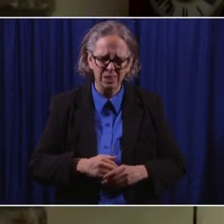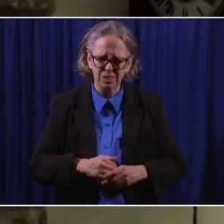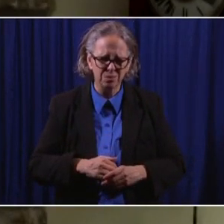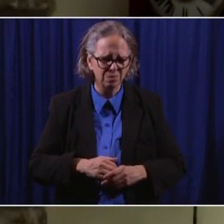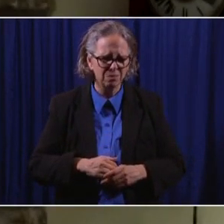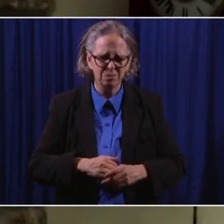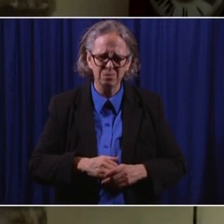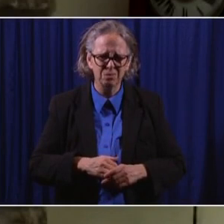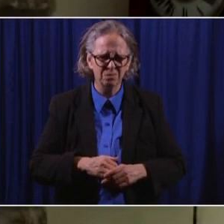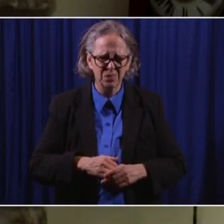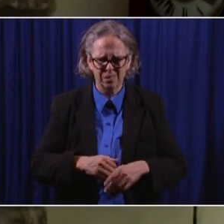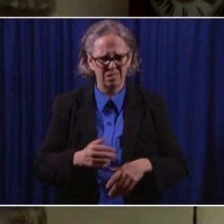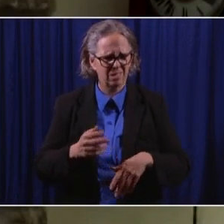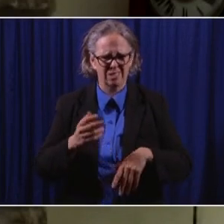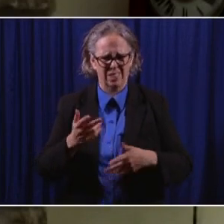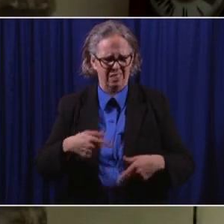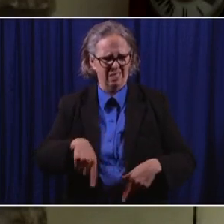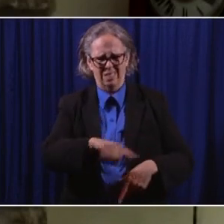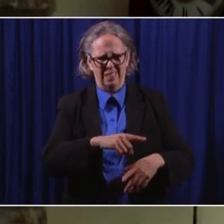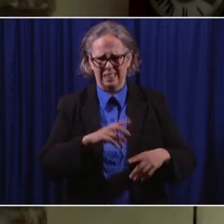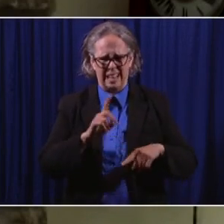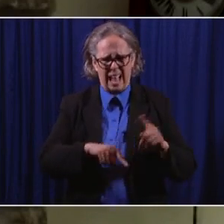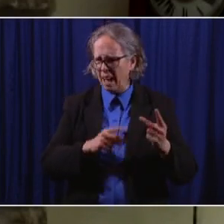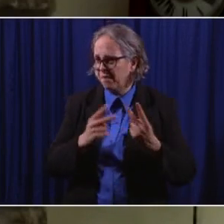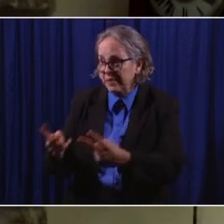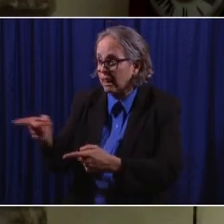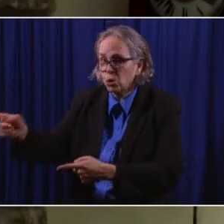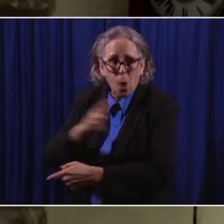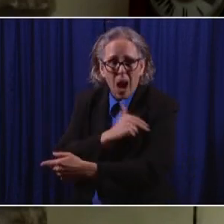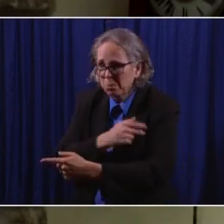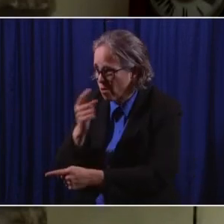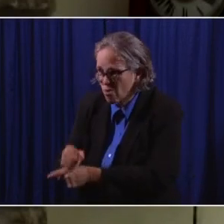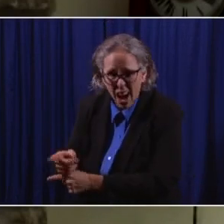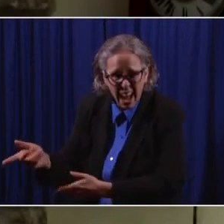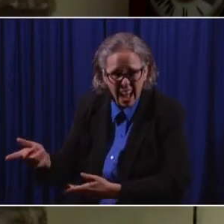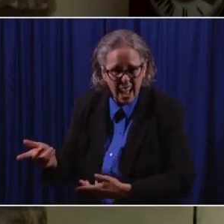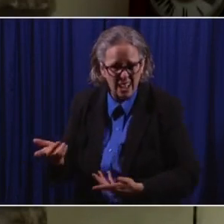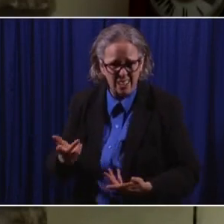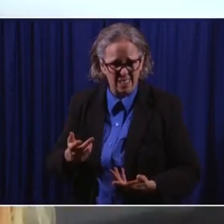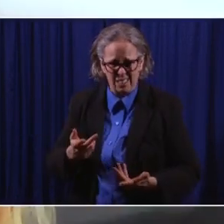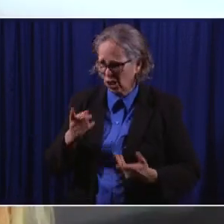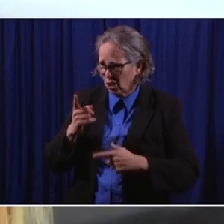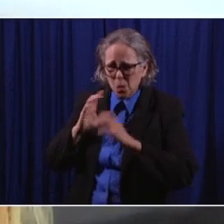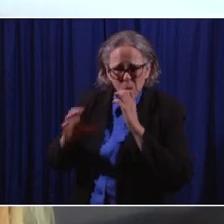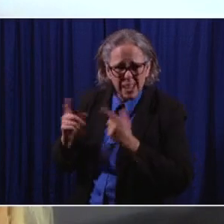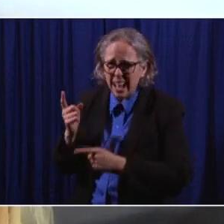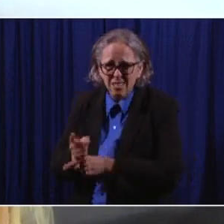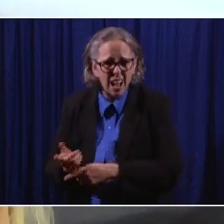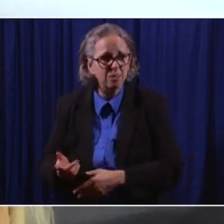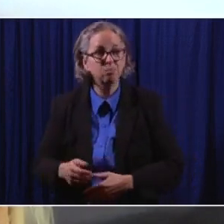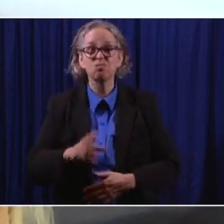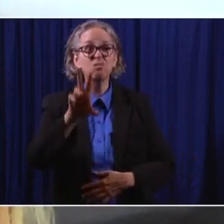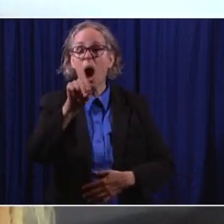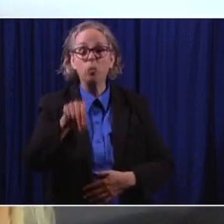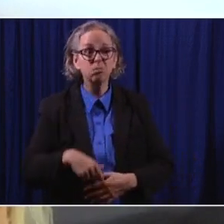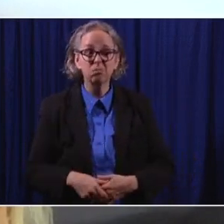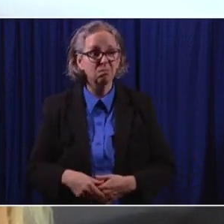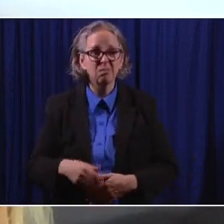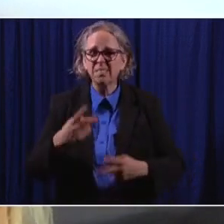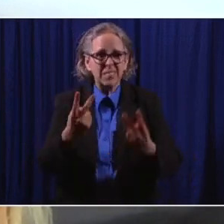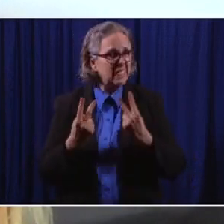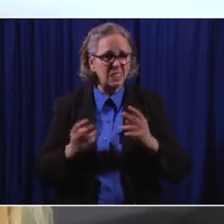course, they couldn't see you during that period of time, right? Or you couldn't really communicate. Yes. No, just a few